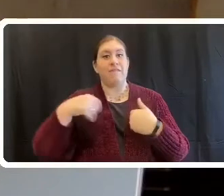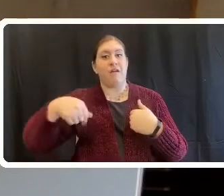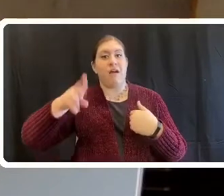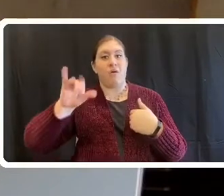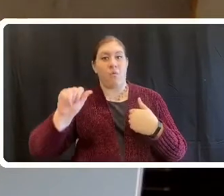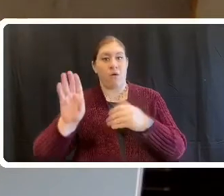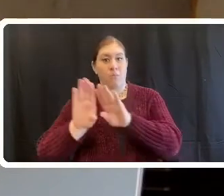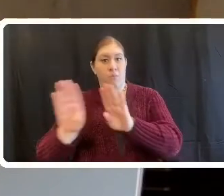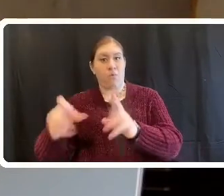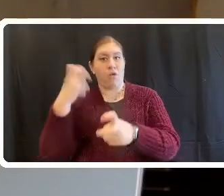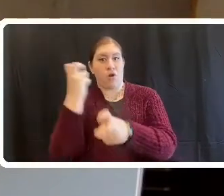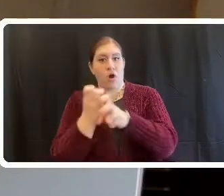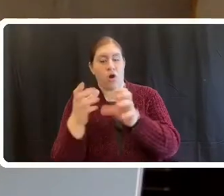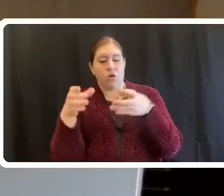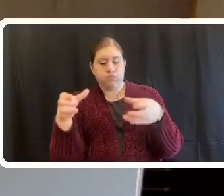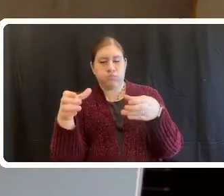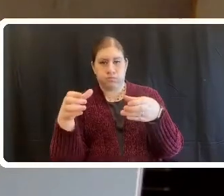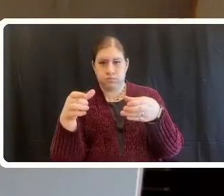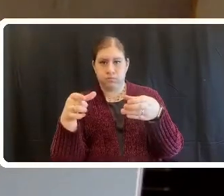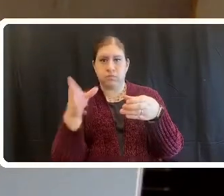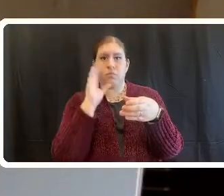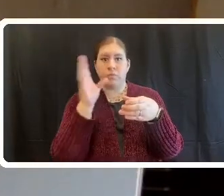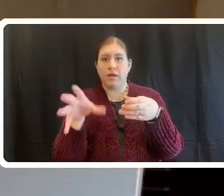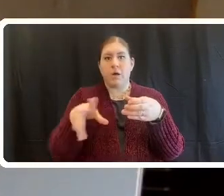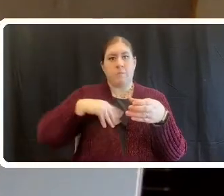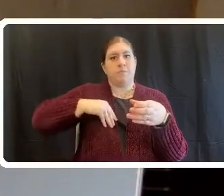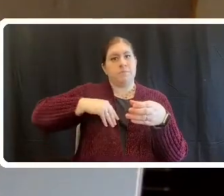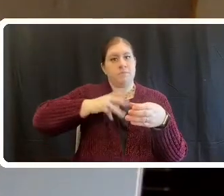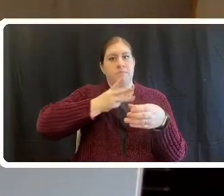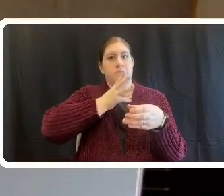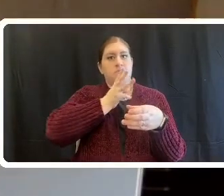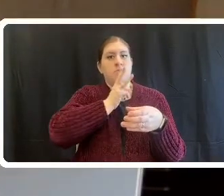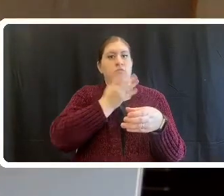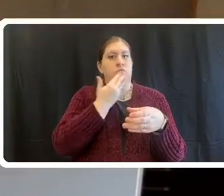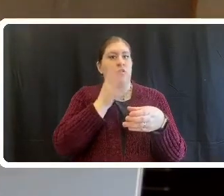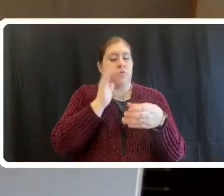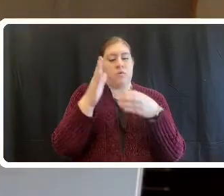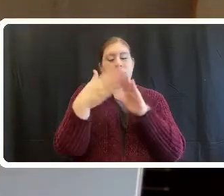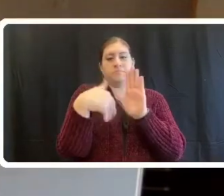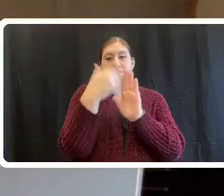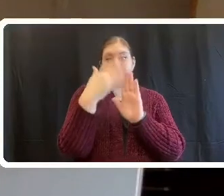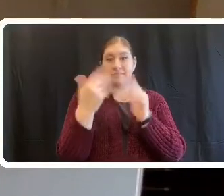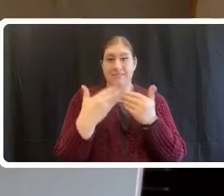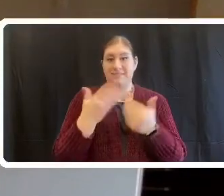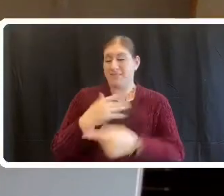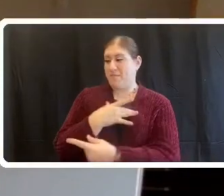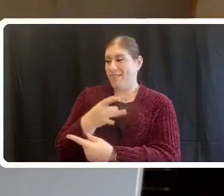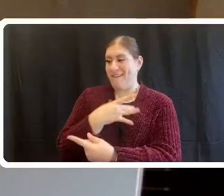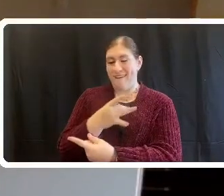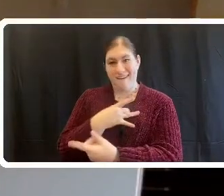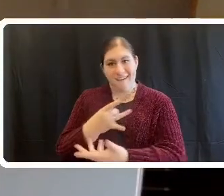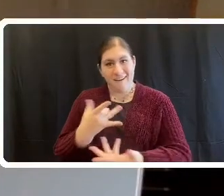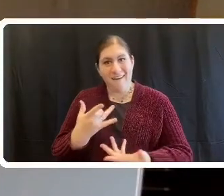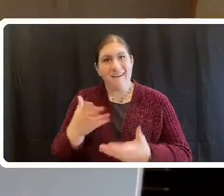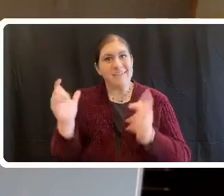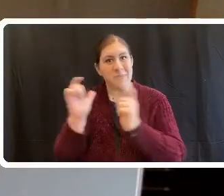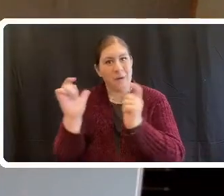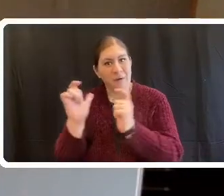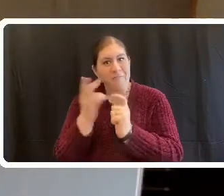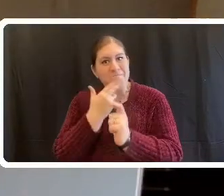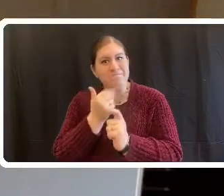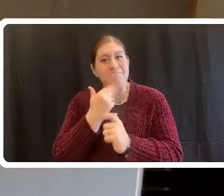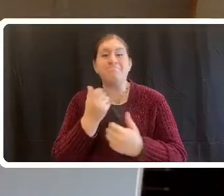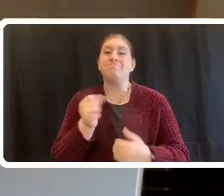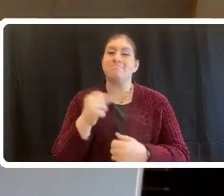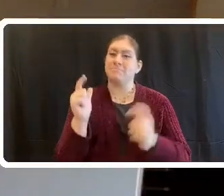Board, and it's a hard board that then will accept watercolor on the surface. Oh, I like that. It's nice and small. It's